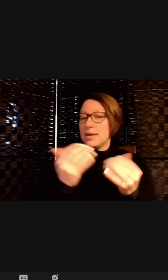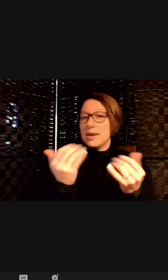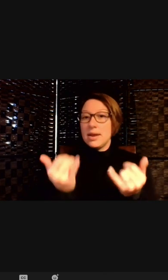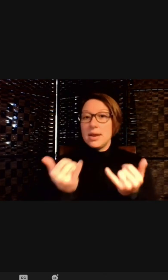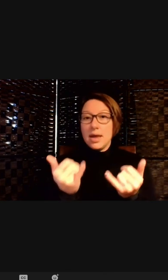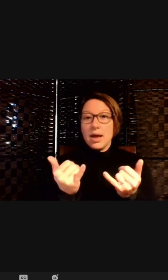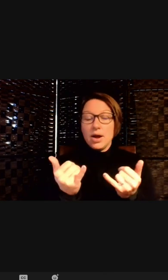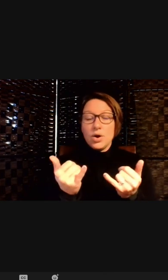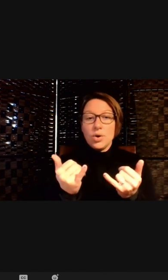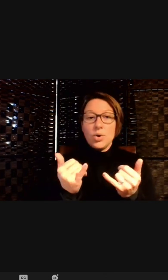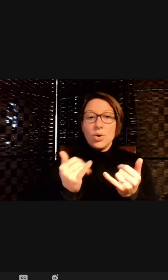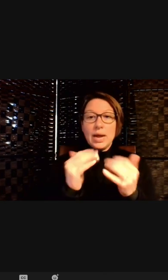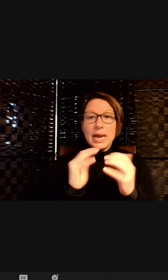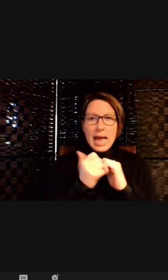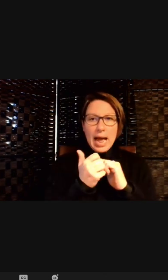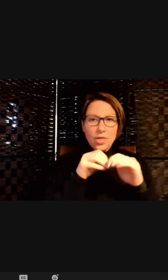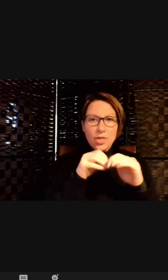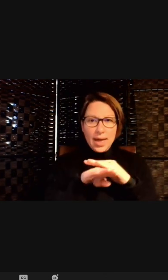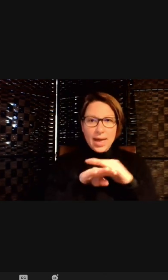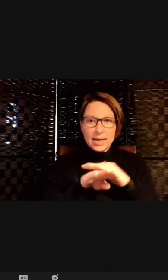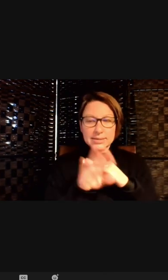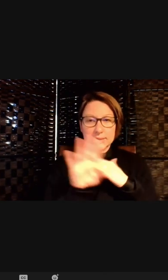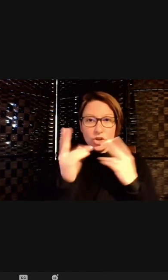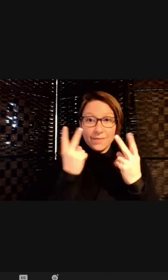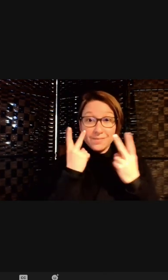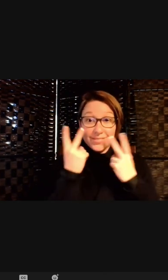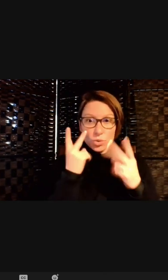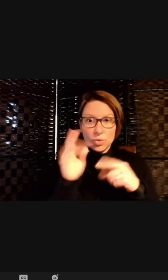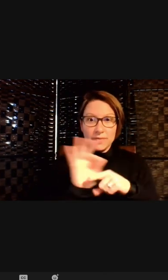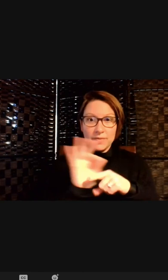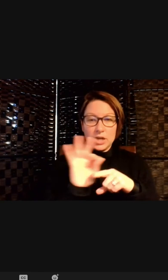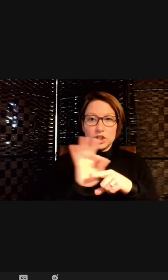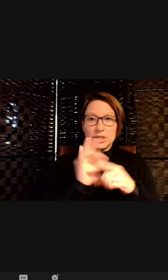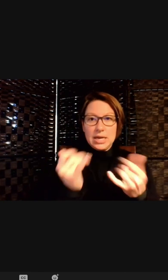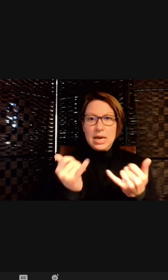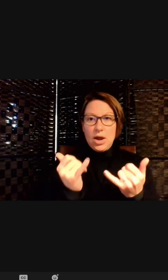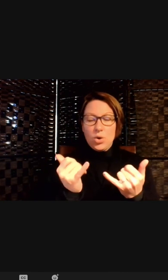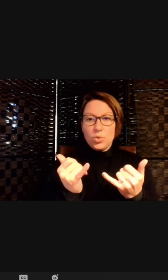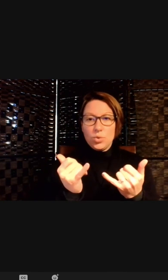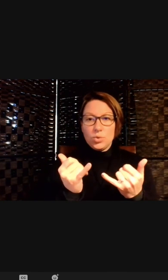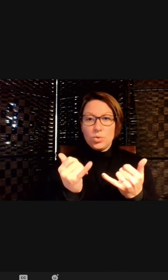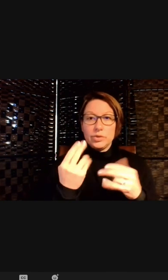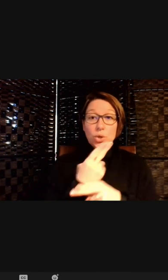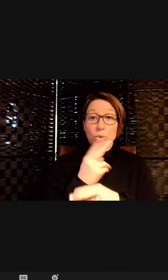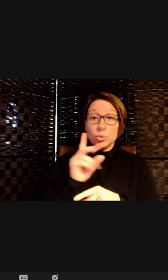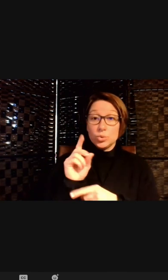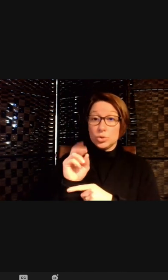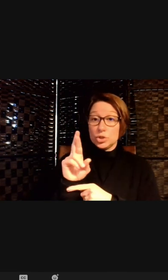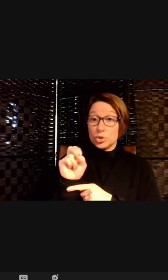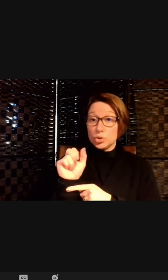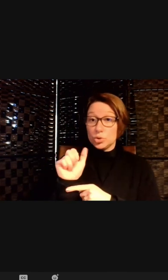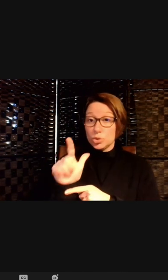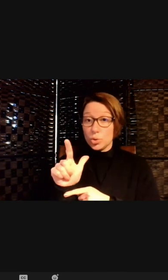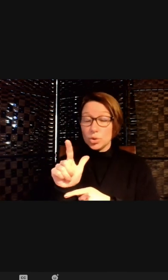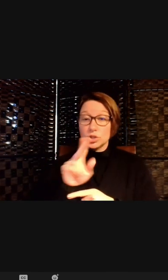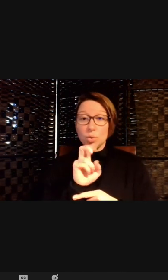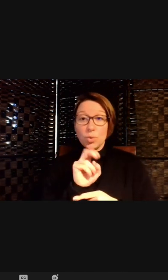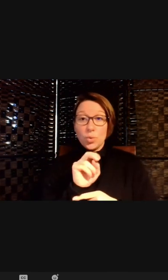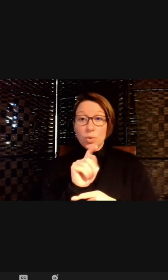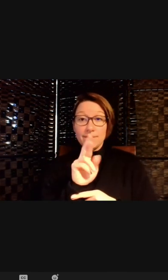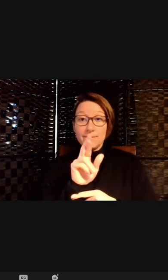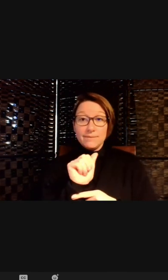too, and how they're accessing their visual function at this point in time. So are they using dorsal or ventral stream vision at this point in